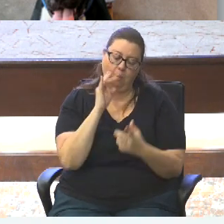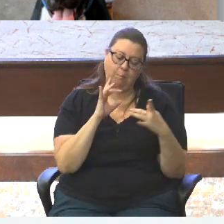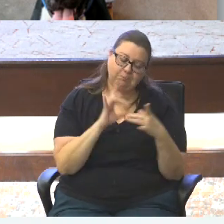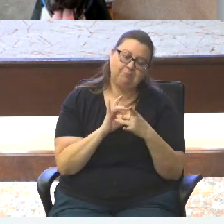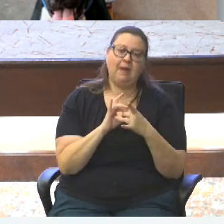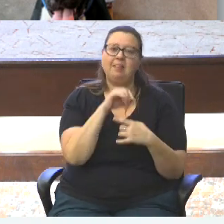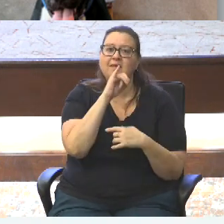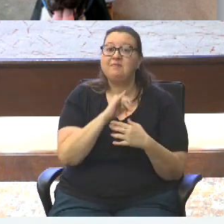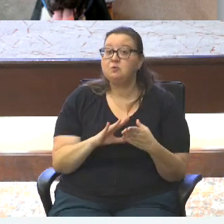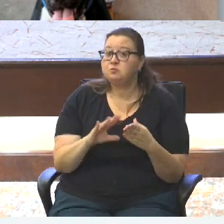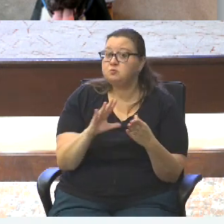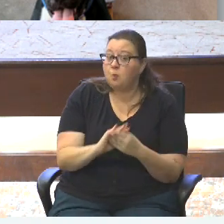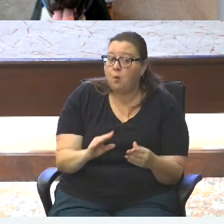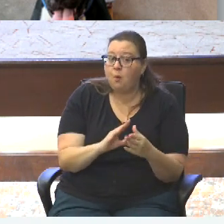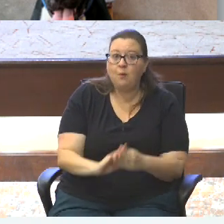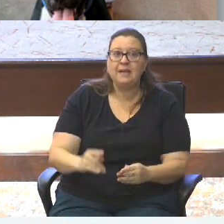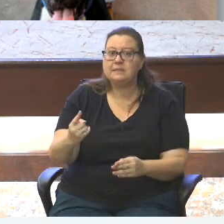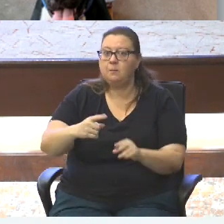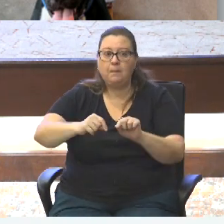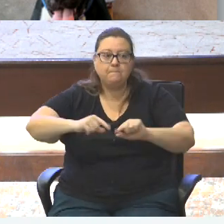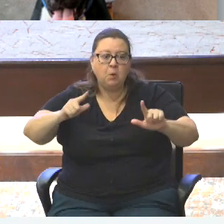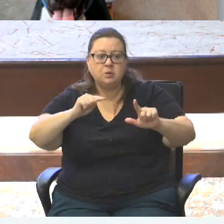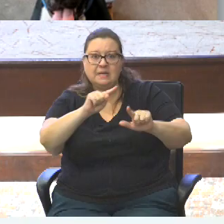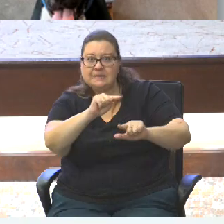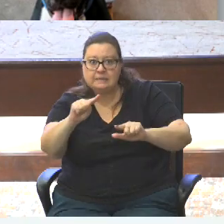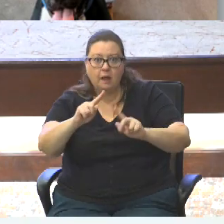a community coming together for a positive outcome.